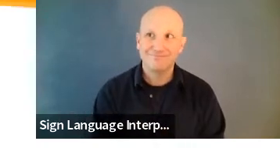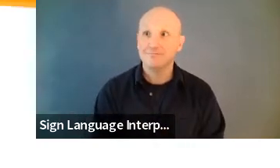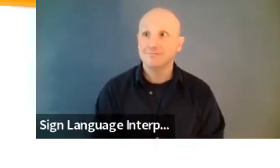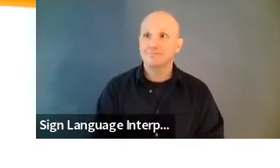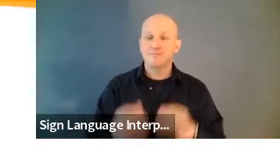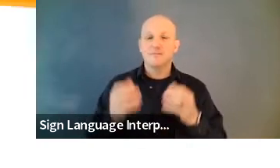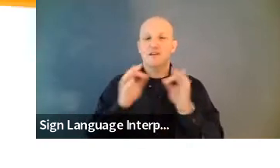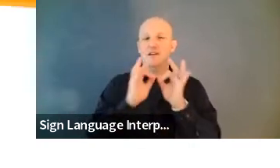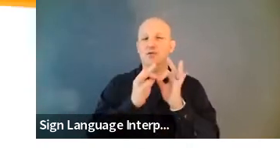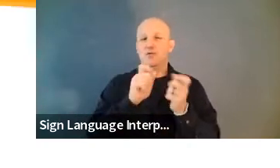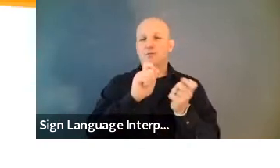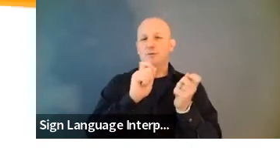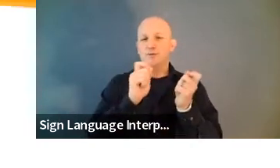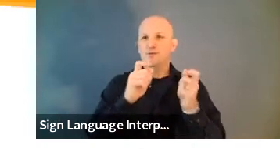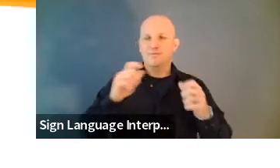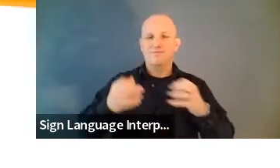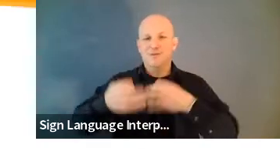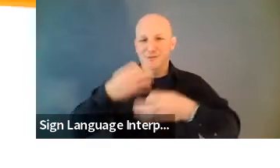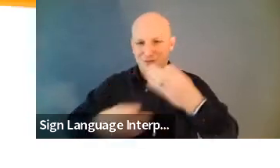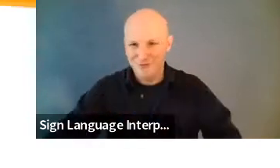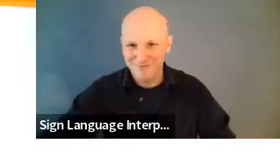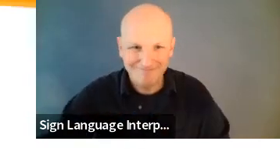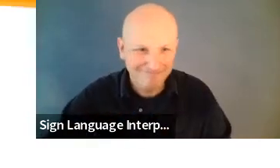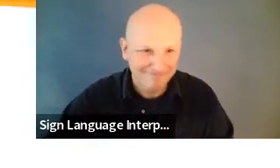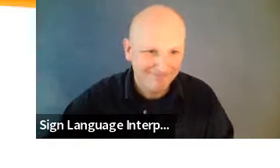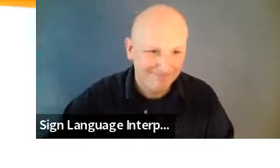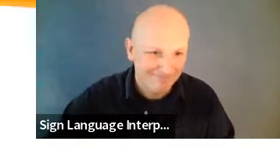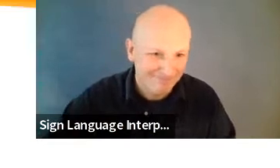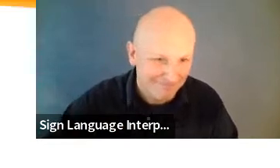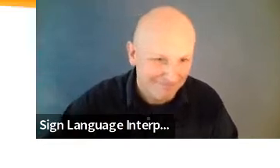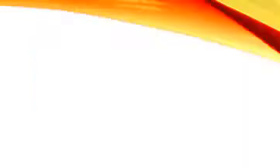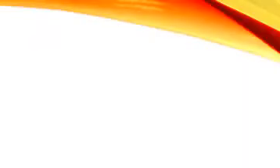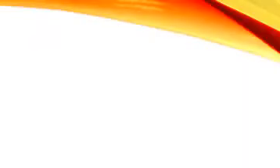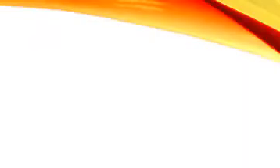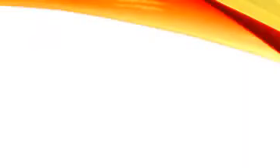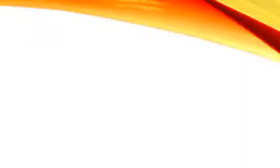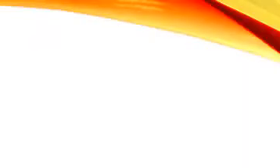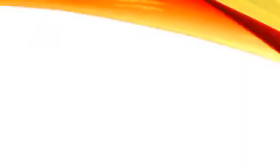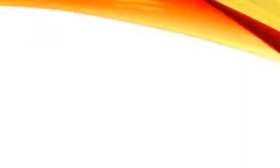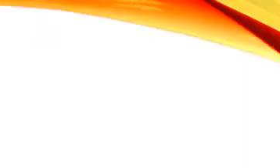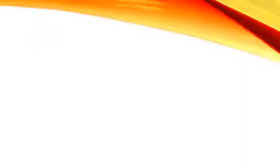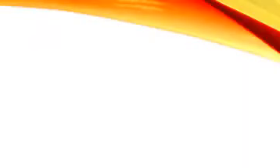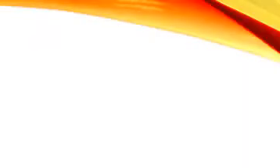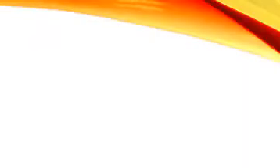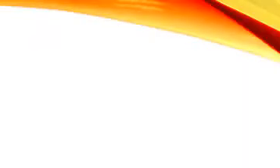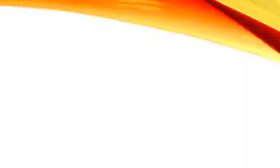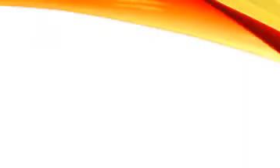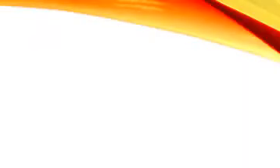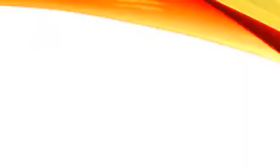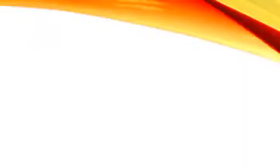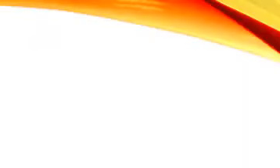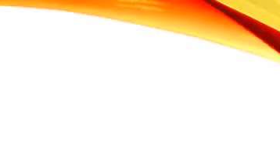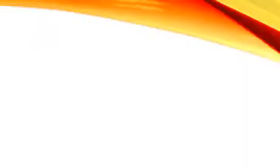So our next slides are what has contributed to the success of our program. While I think